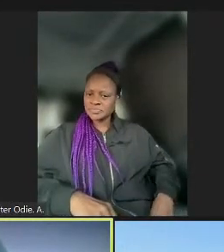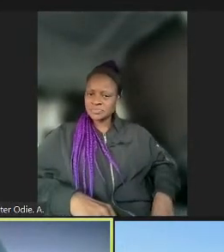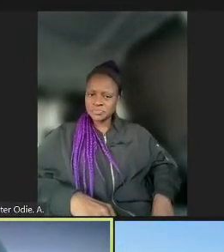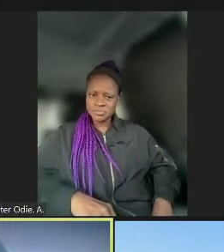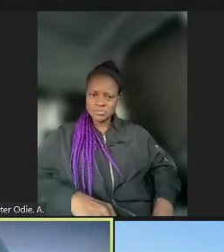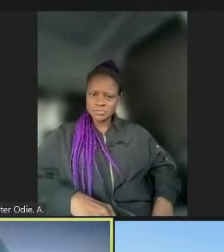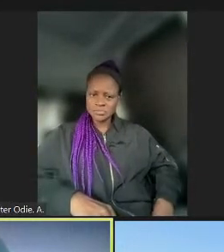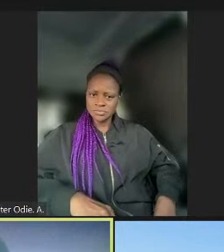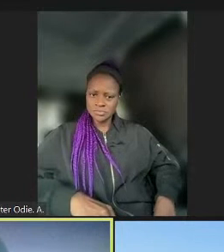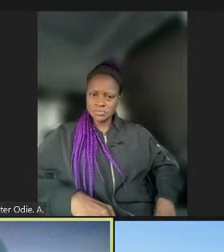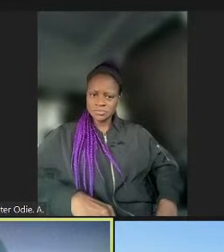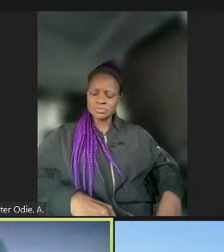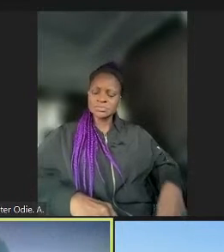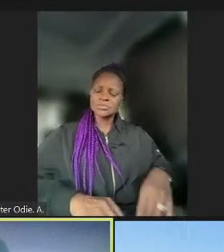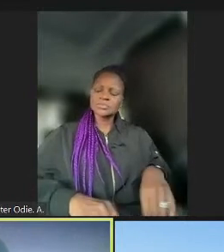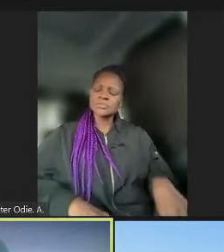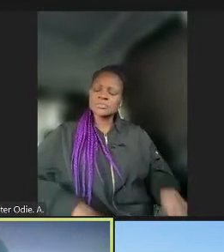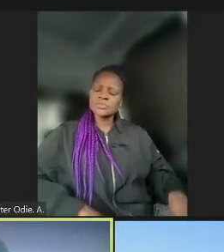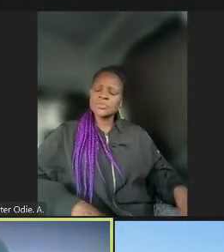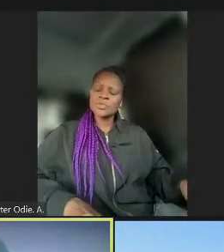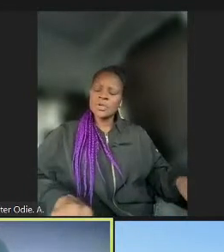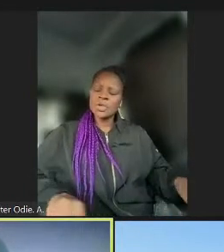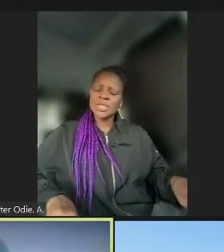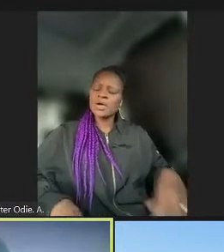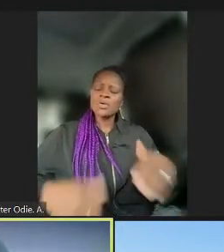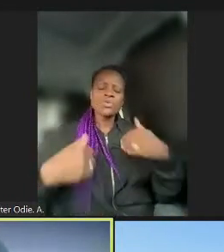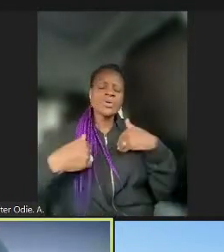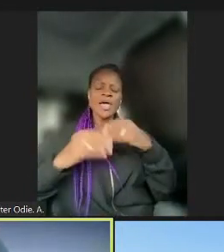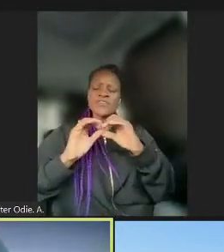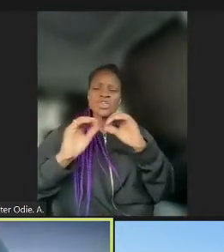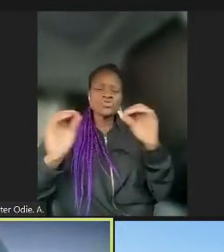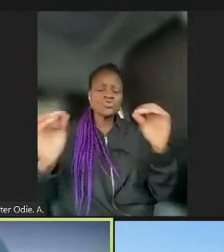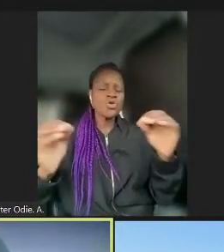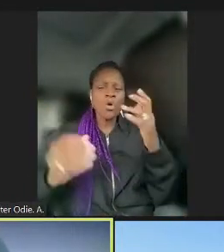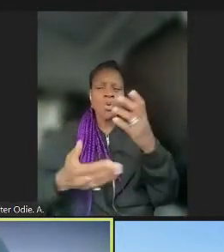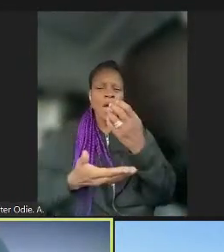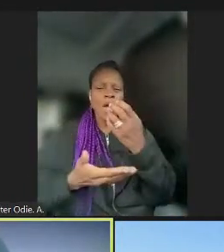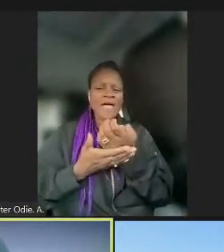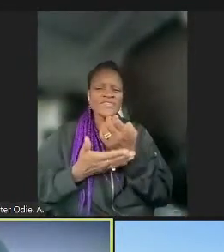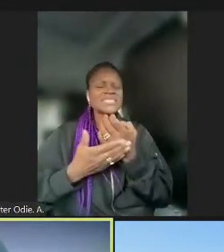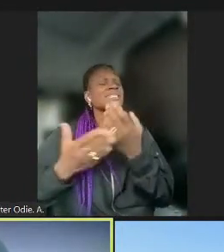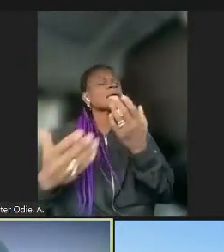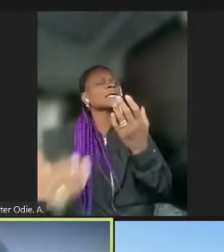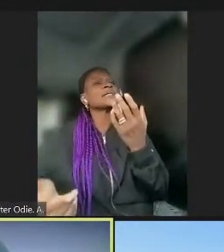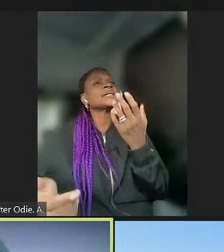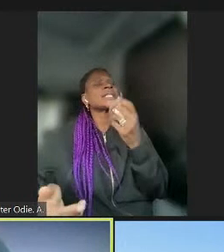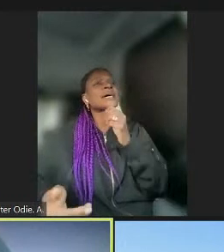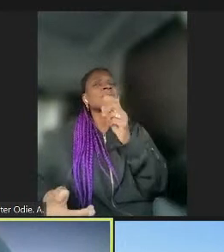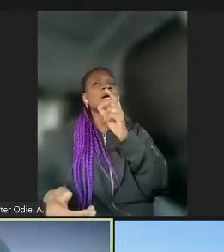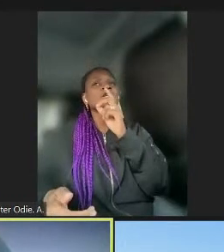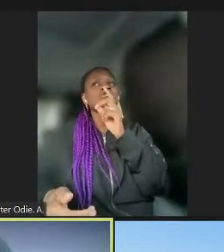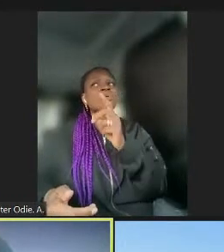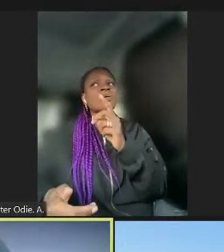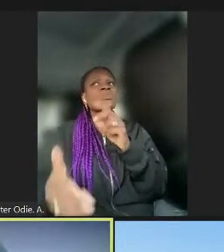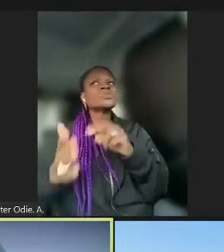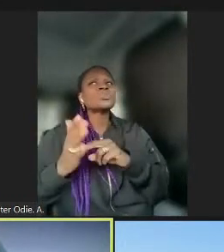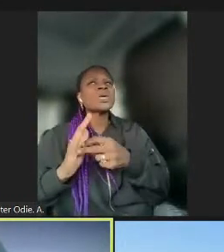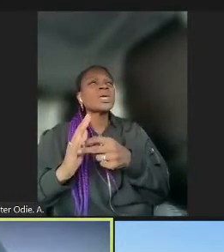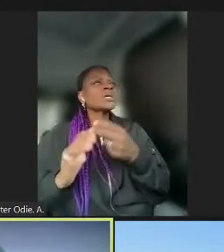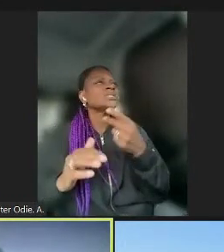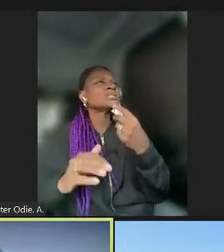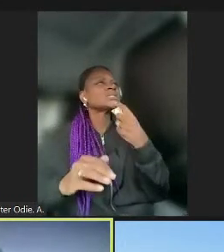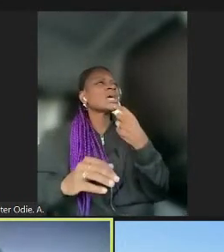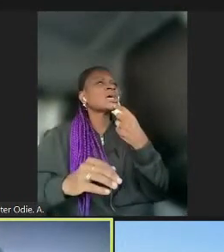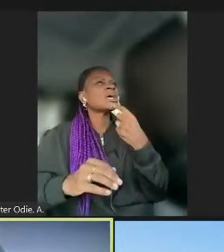suggest anything about, I'm not quite sure what you mean by resistance, but there's